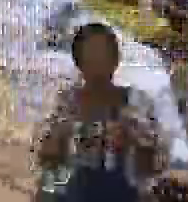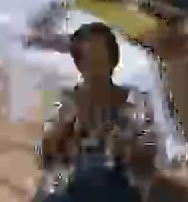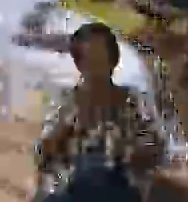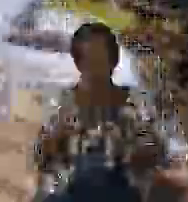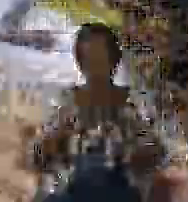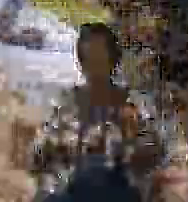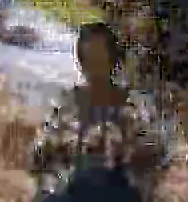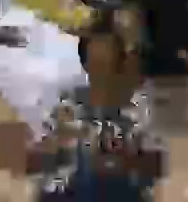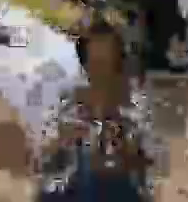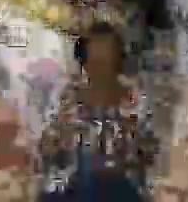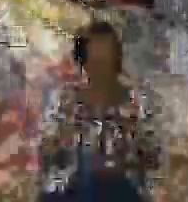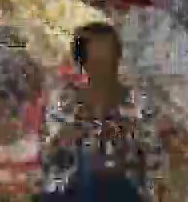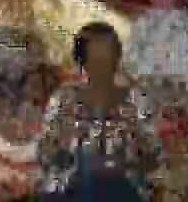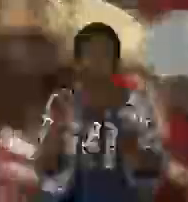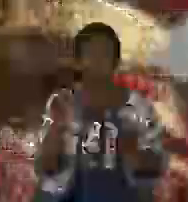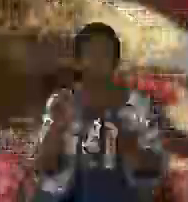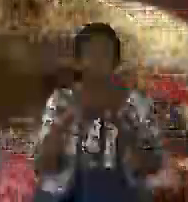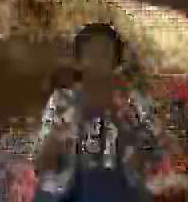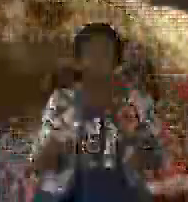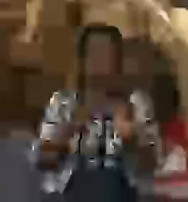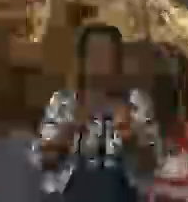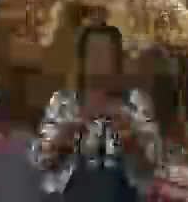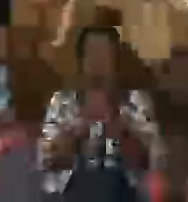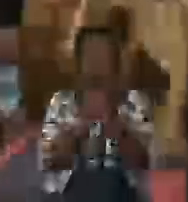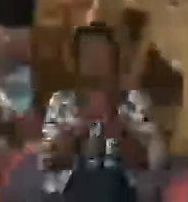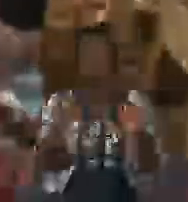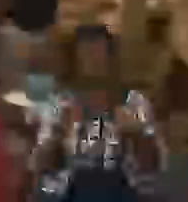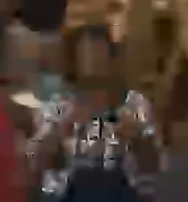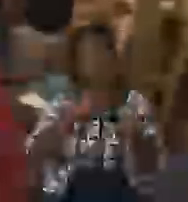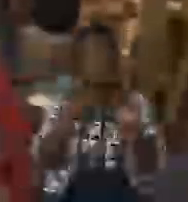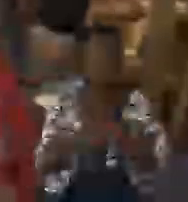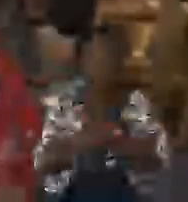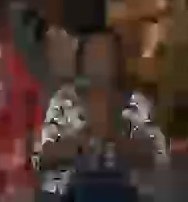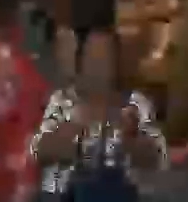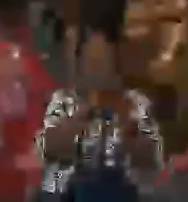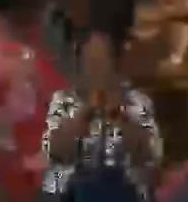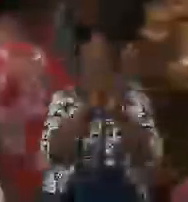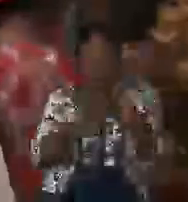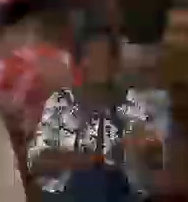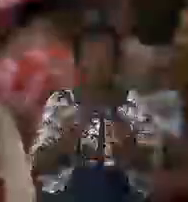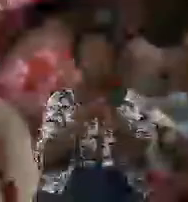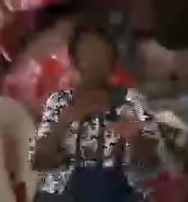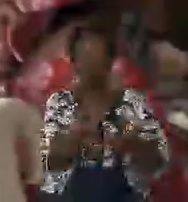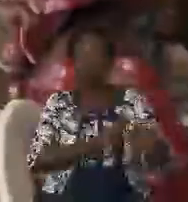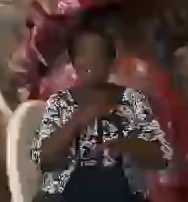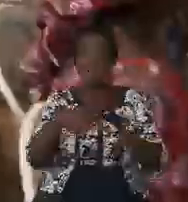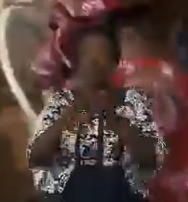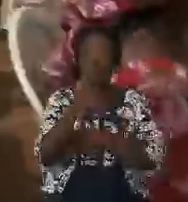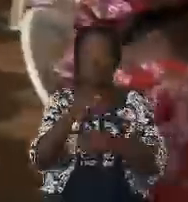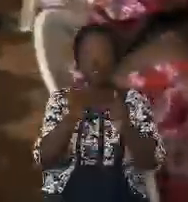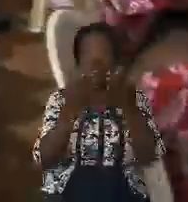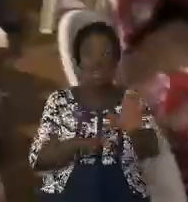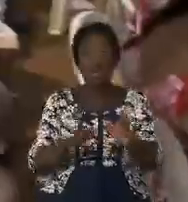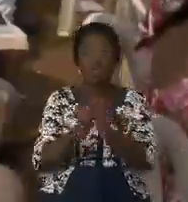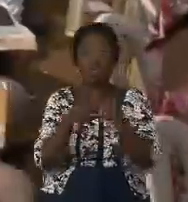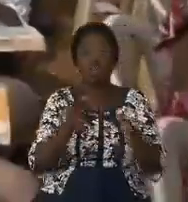who dies. And when somebody dies without salvation, dies without repentance, dies